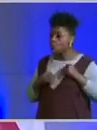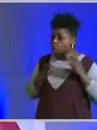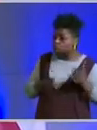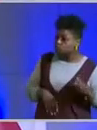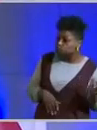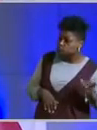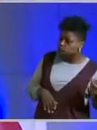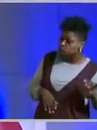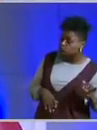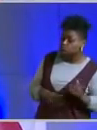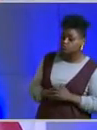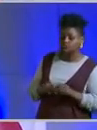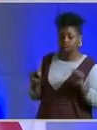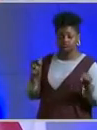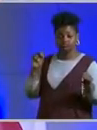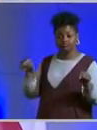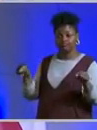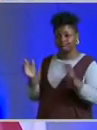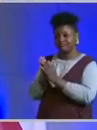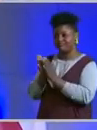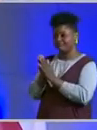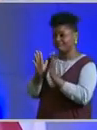Great.